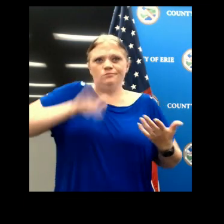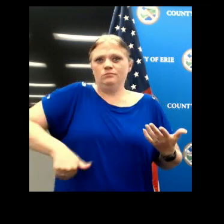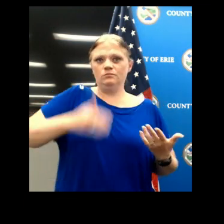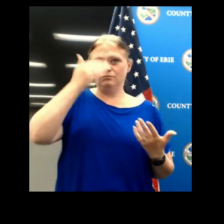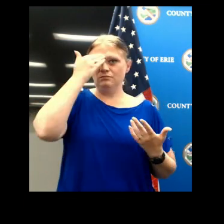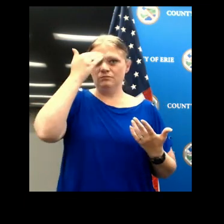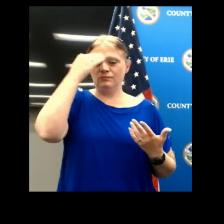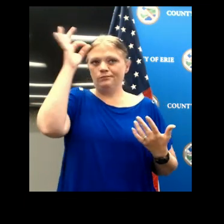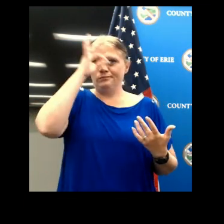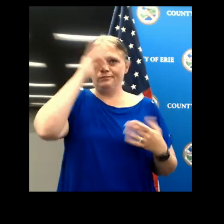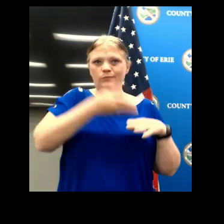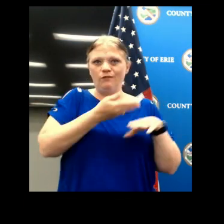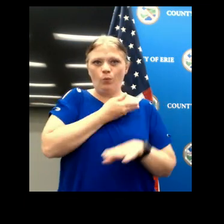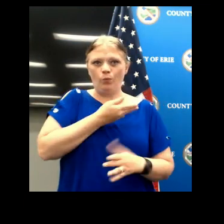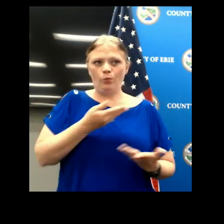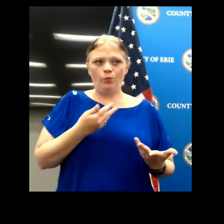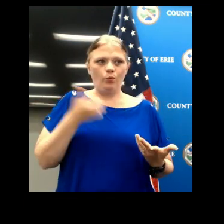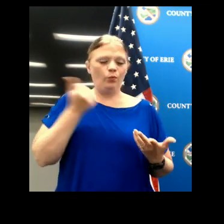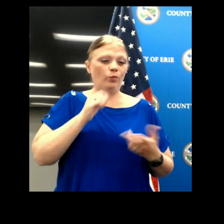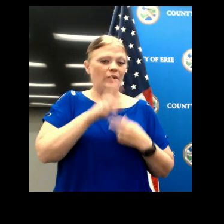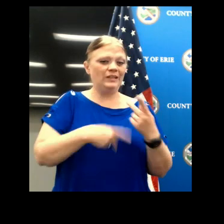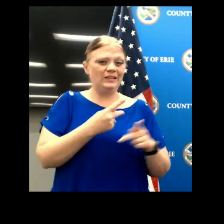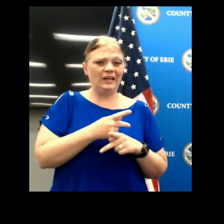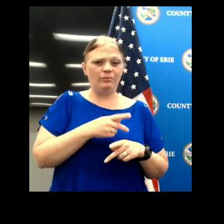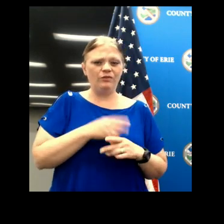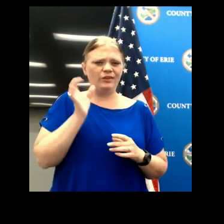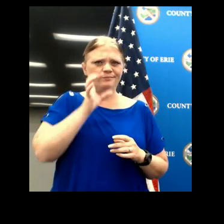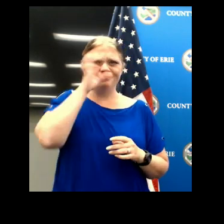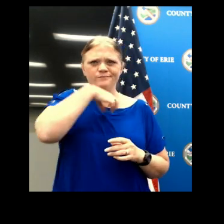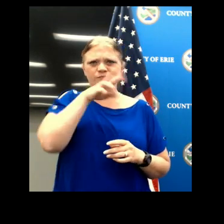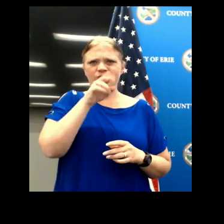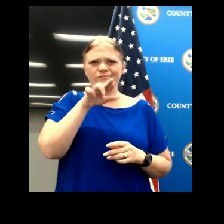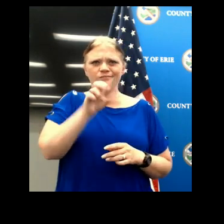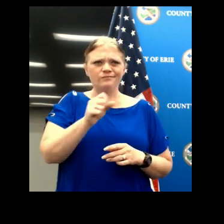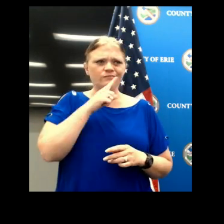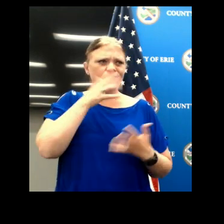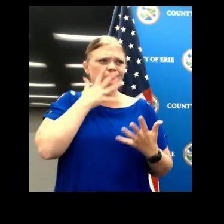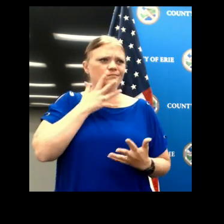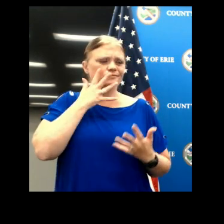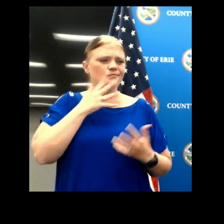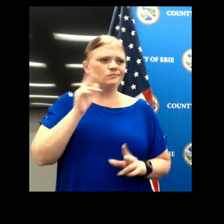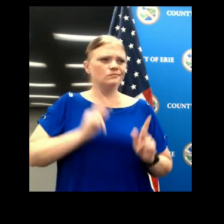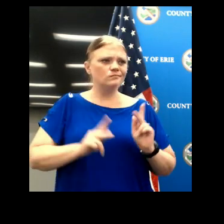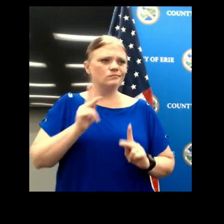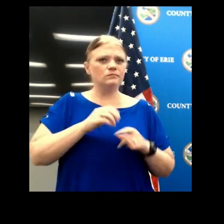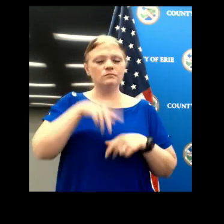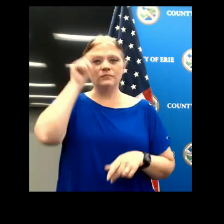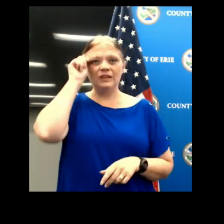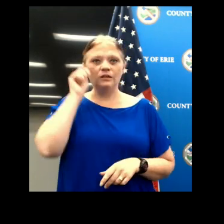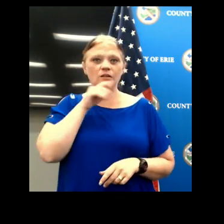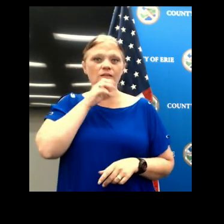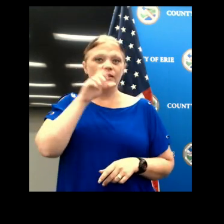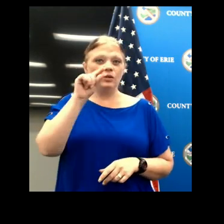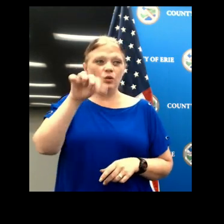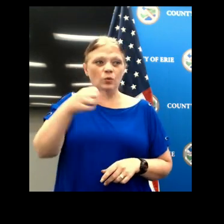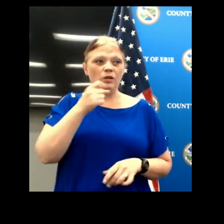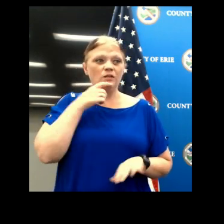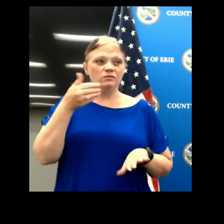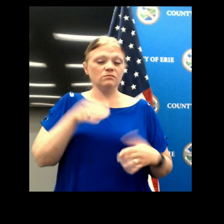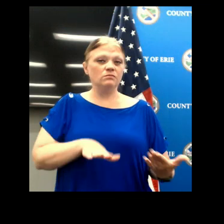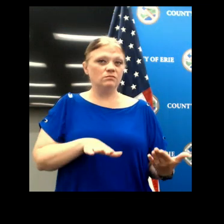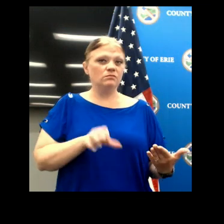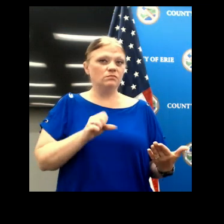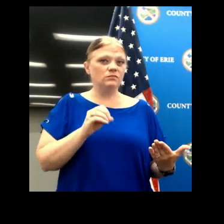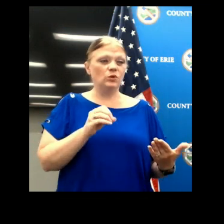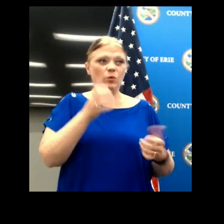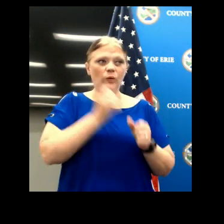before. They didn't have any type of weird virus that had unfortunately people in their teens and 20s who died. So